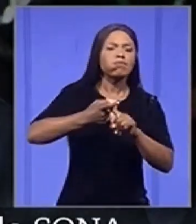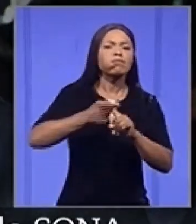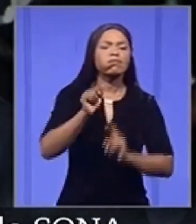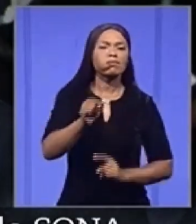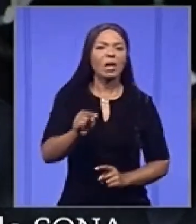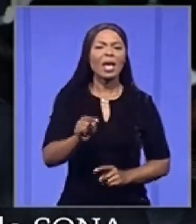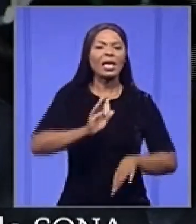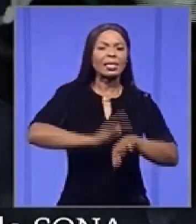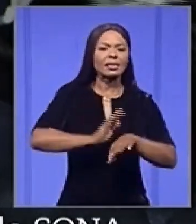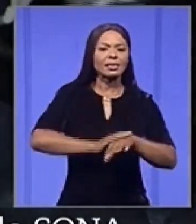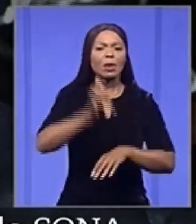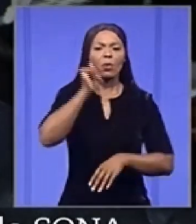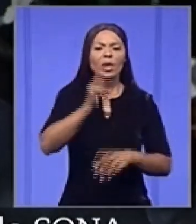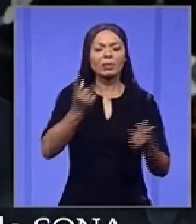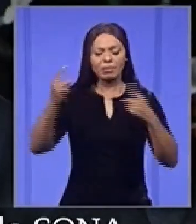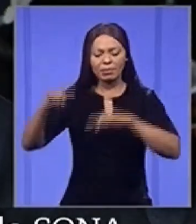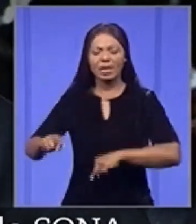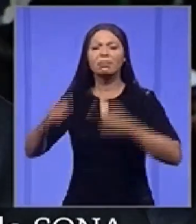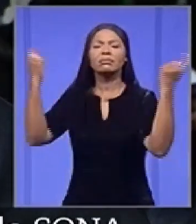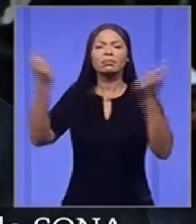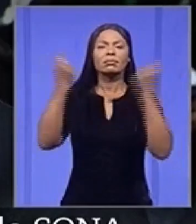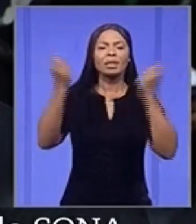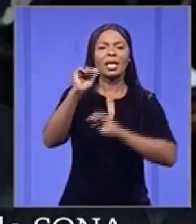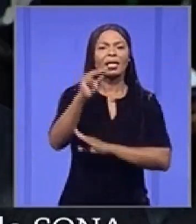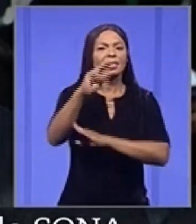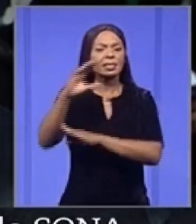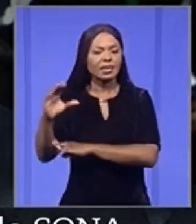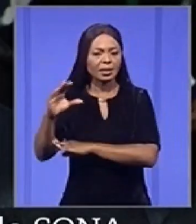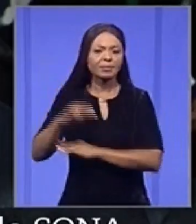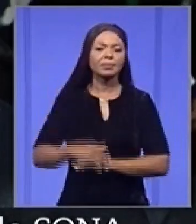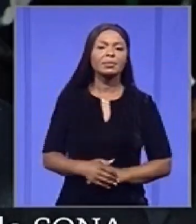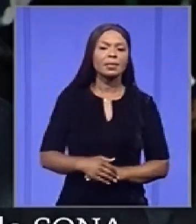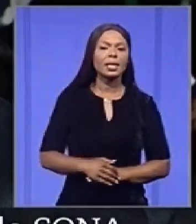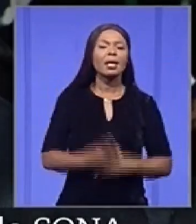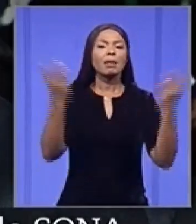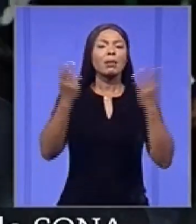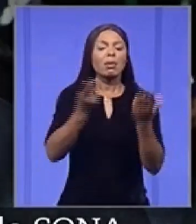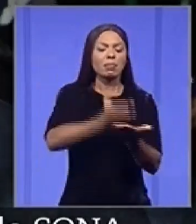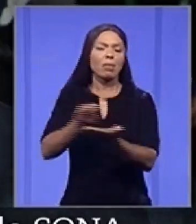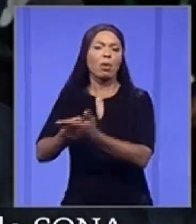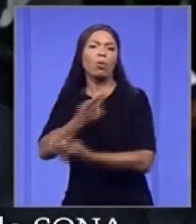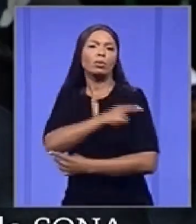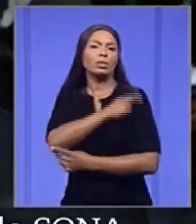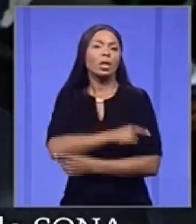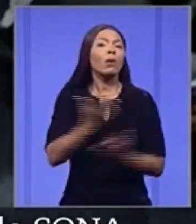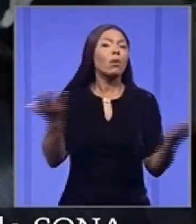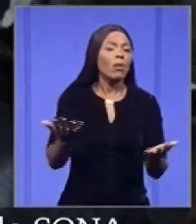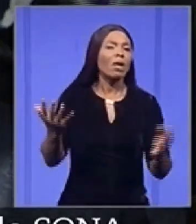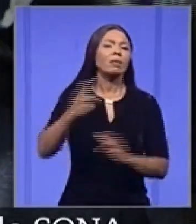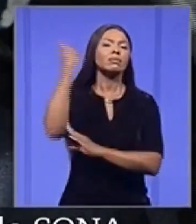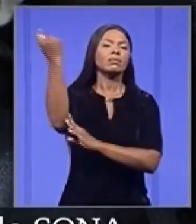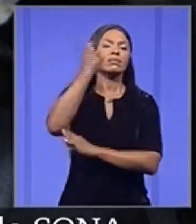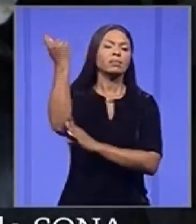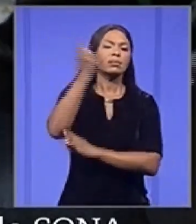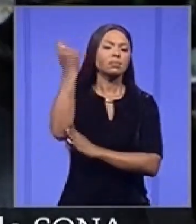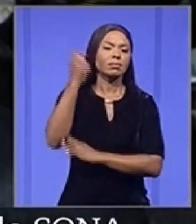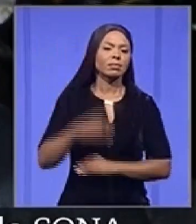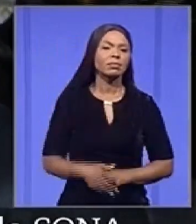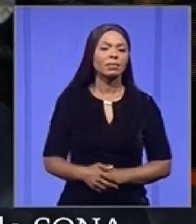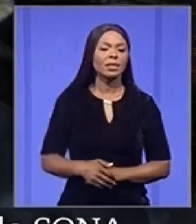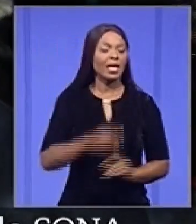ba attendile celebration ya ANC ba le ko sepetlele in a rural area ge ya ba botsisa